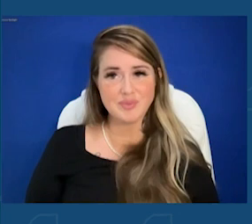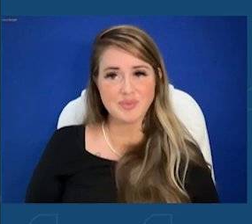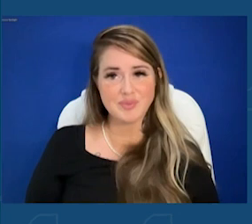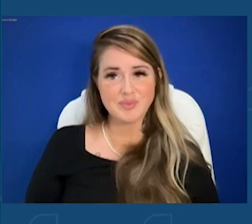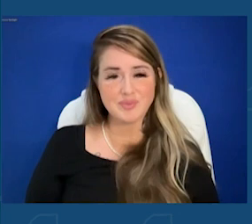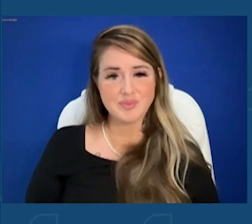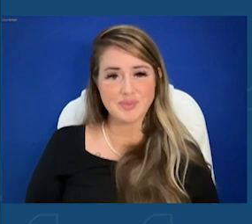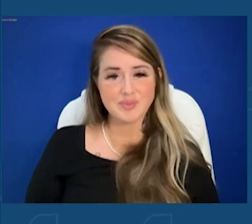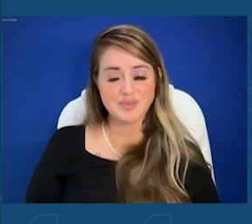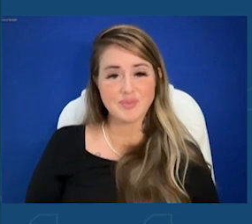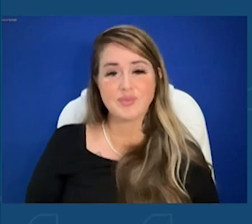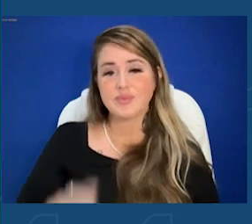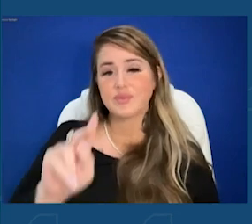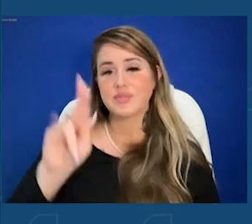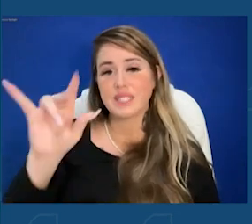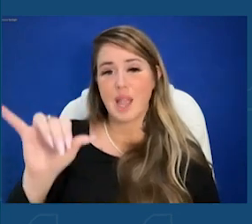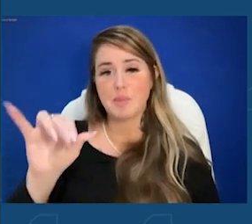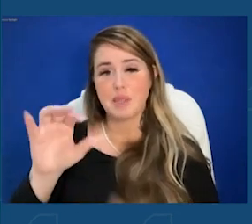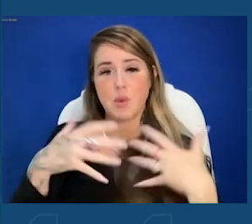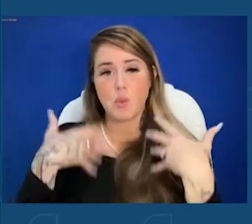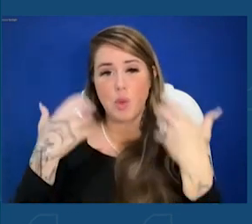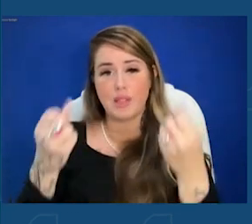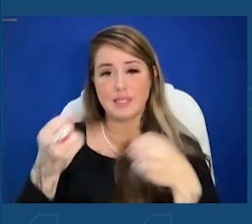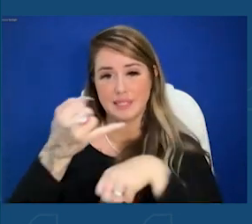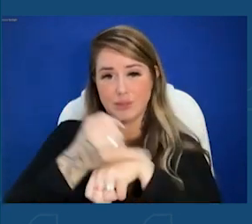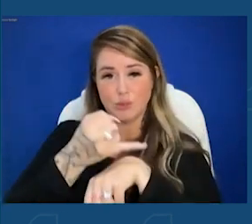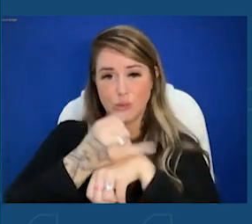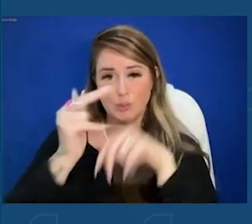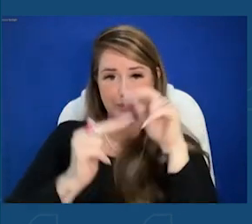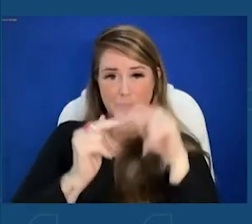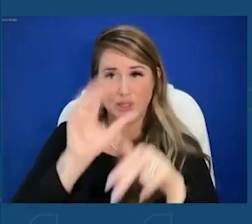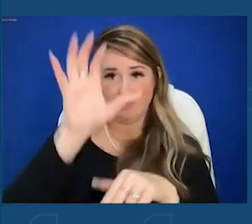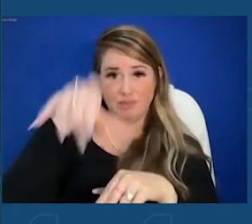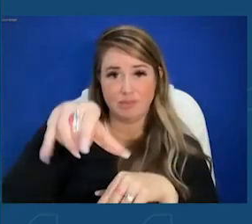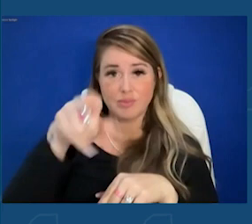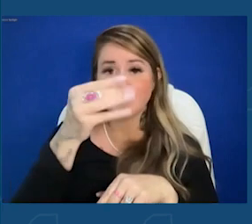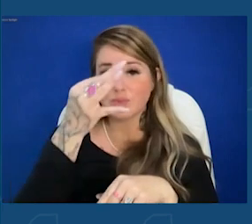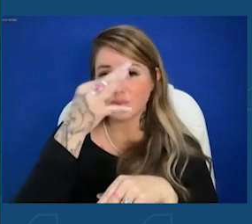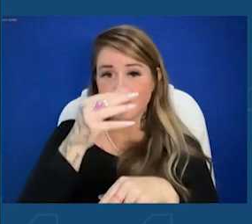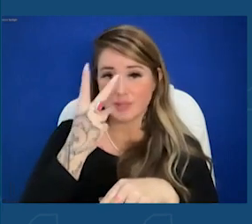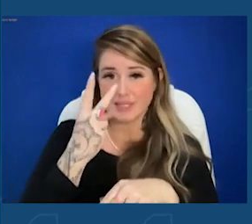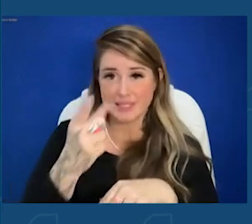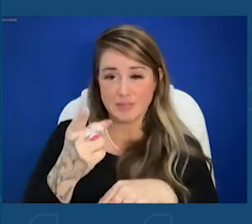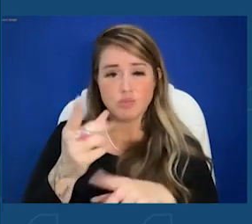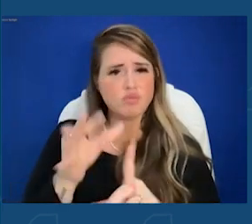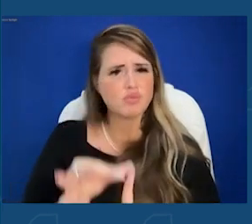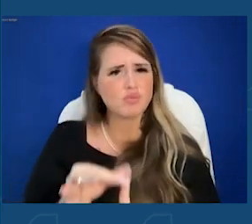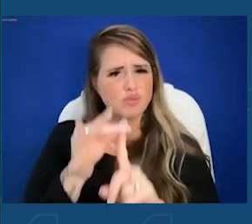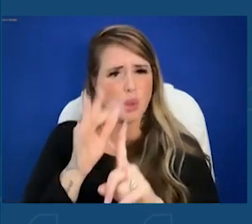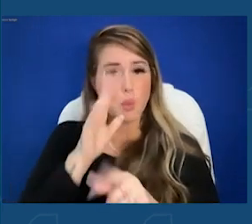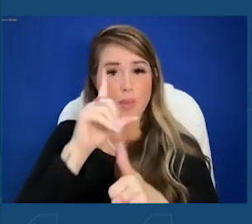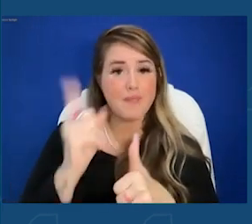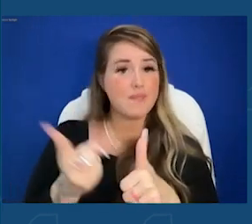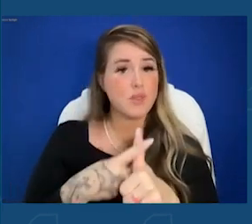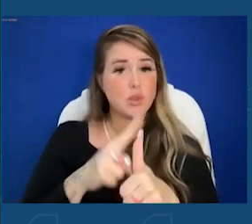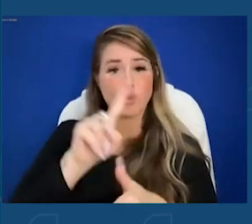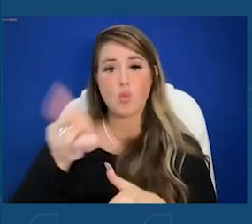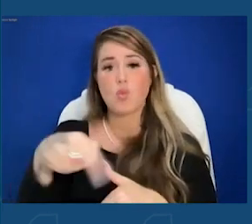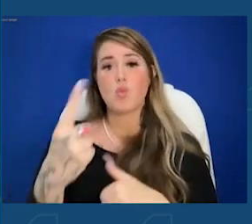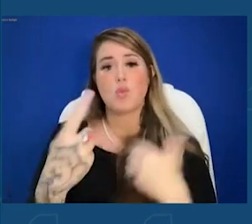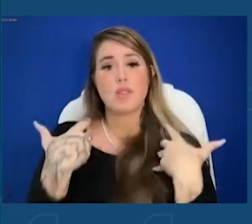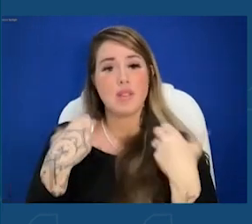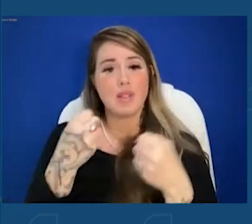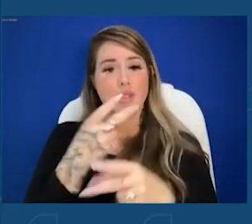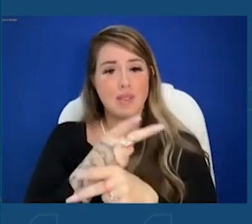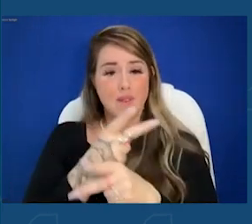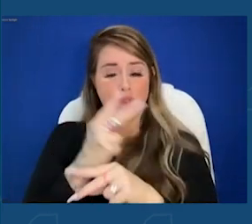The Nappi Wellness Institute building in front of you is unique. It will be the first and only health care facility in New